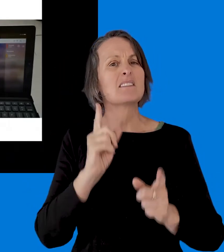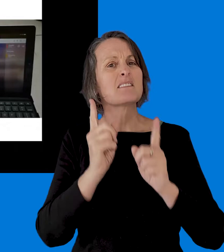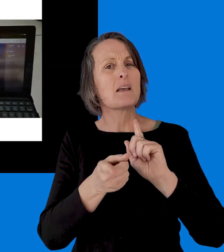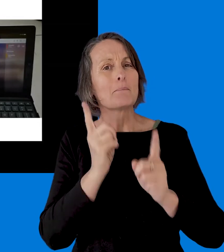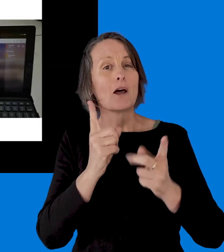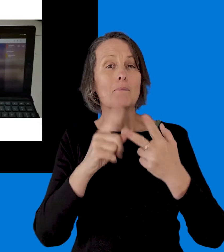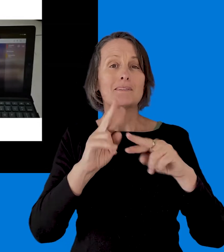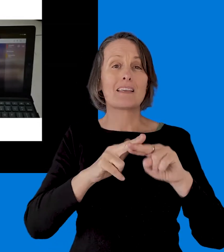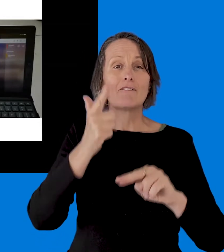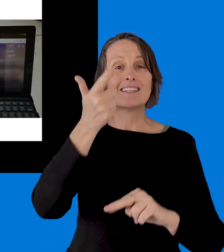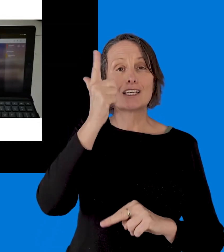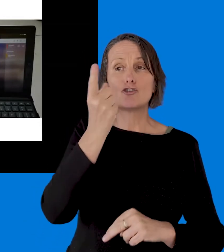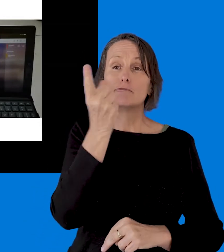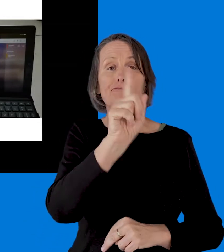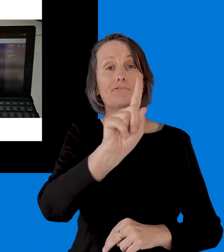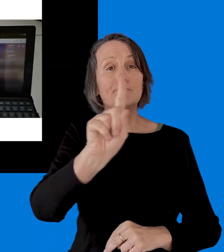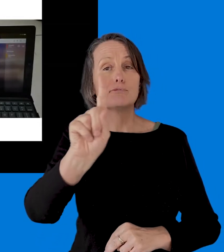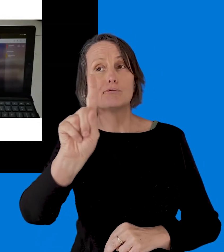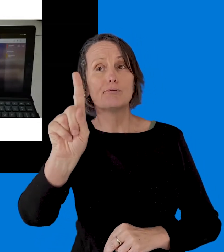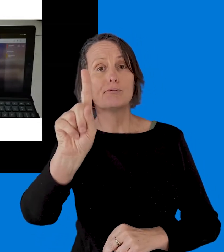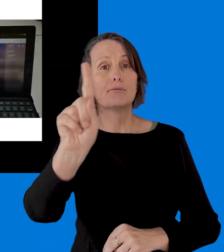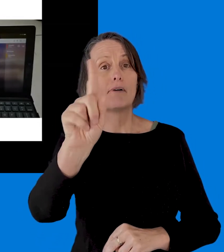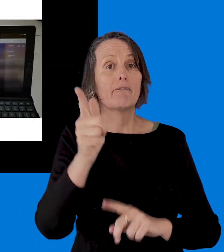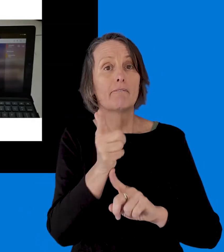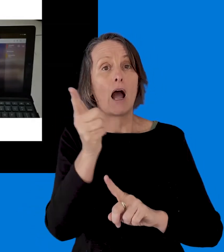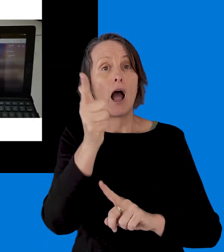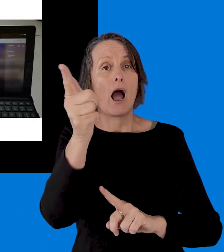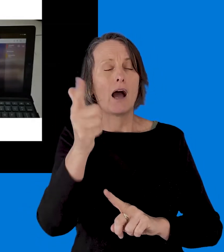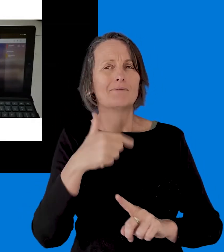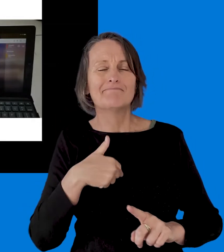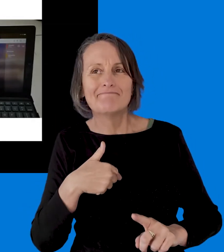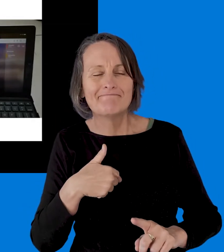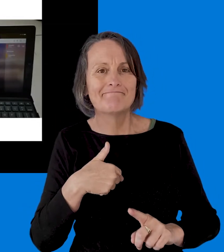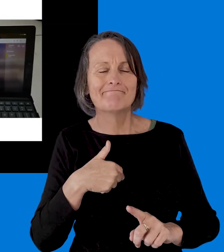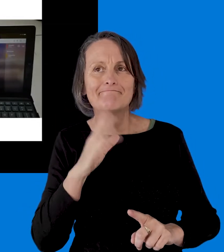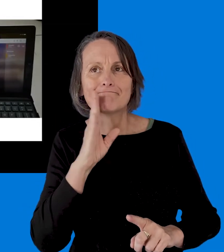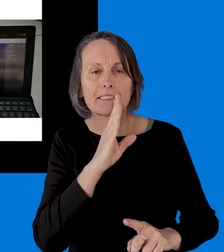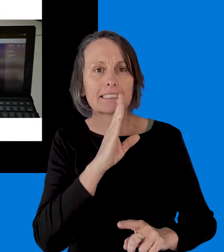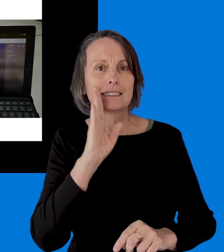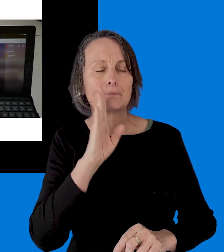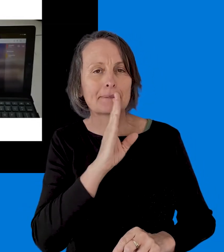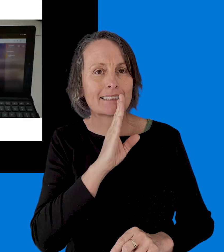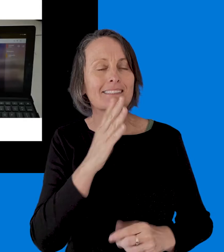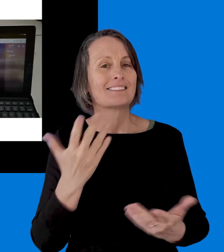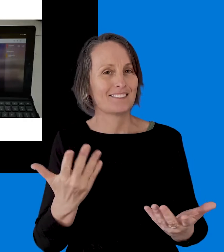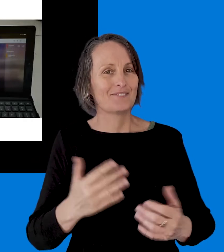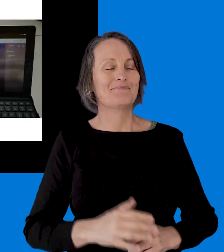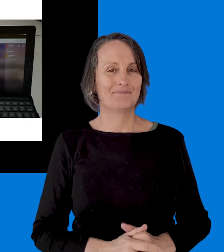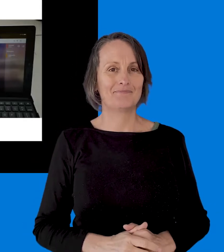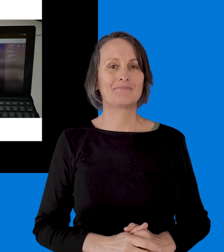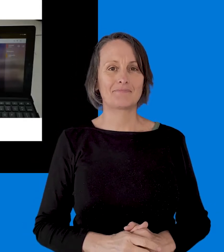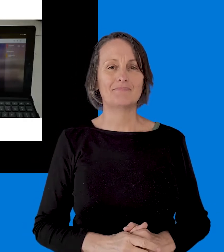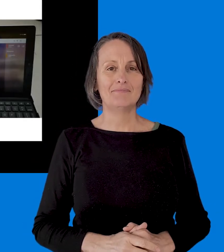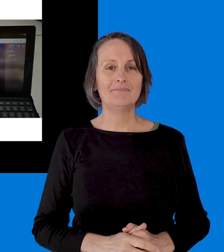but implants tend to drop off after about 1 or 2 meters.